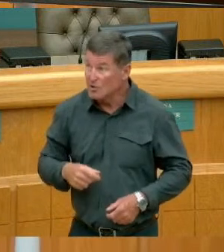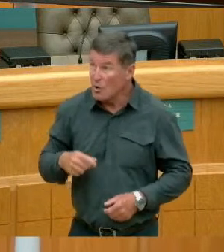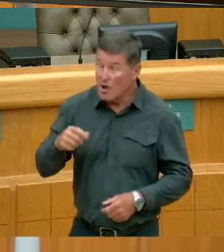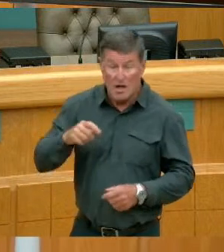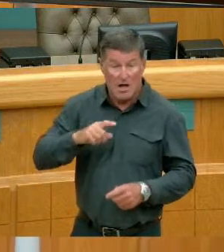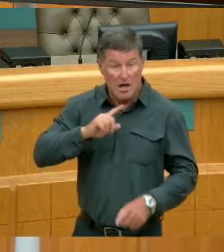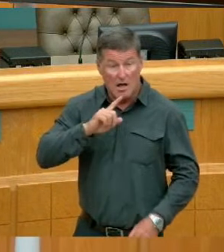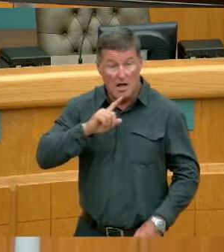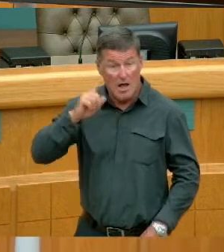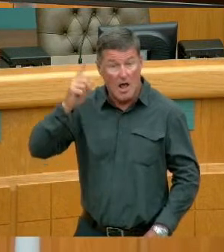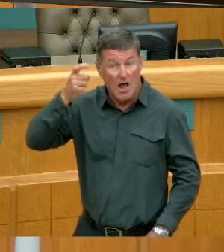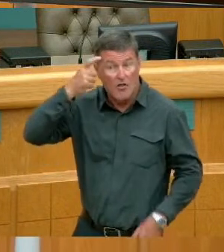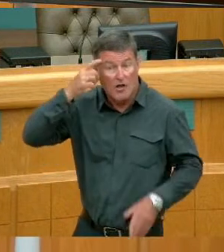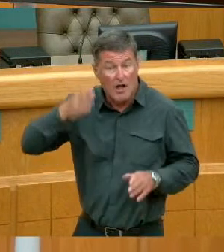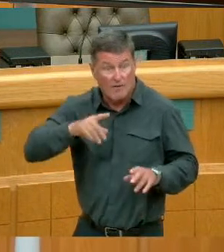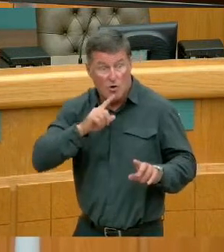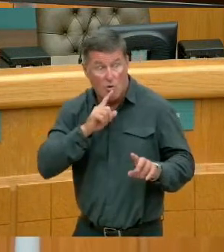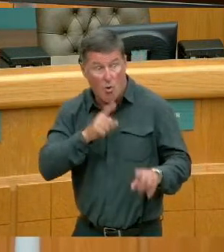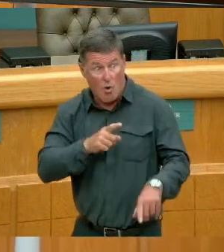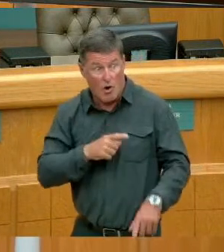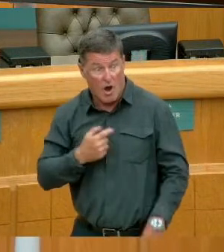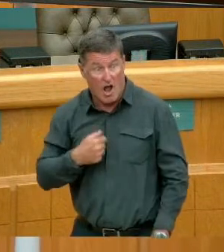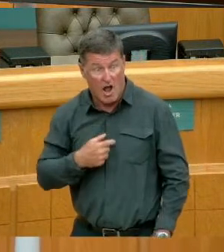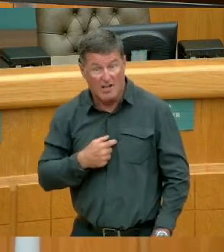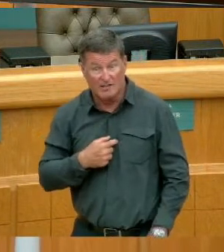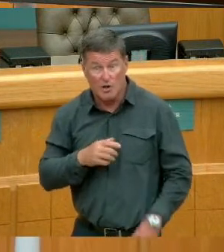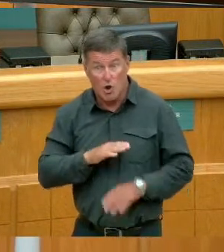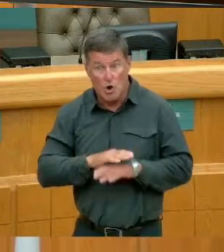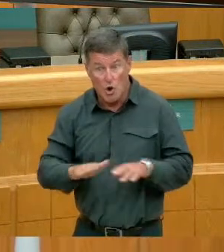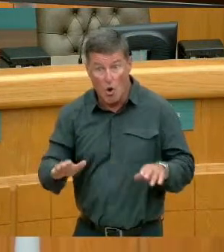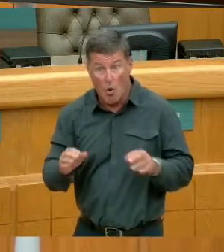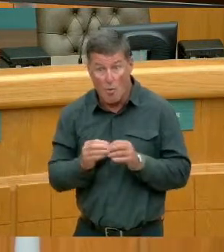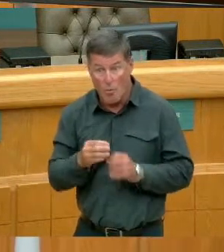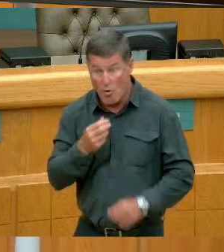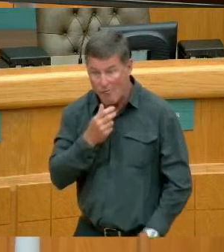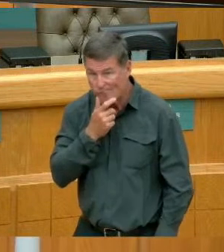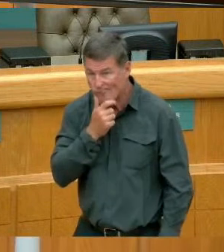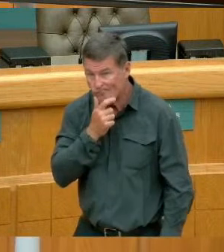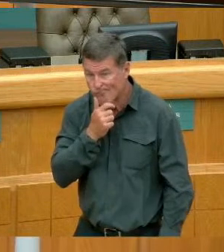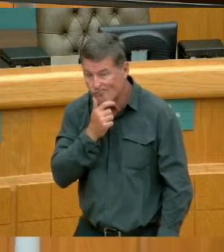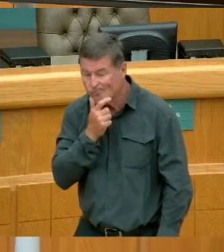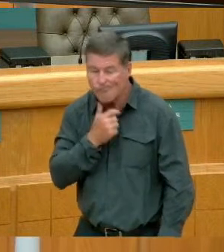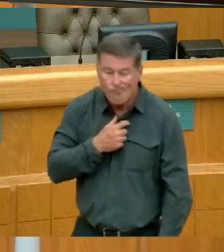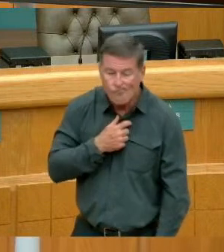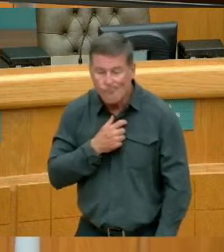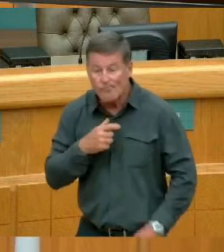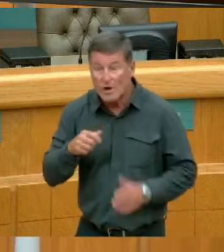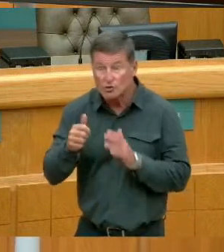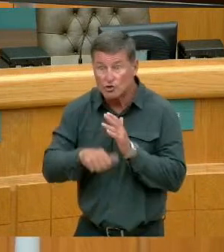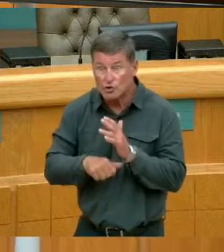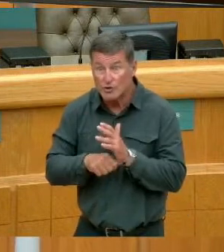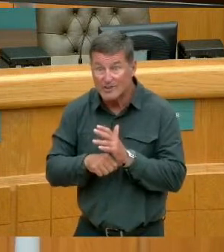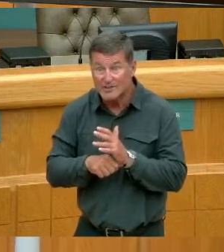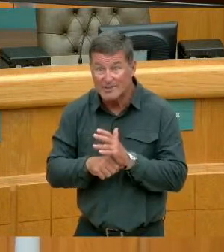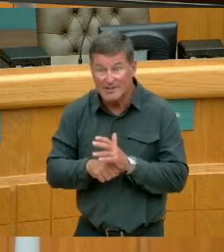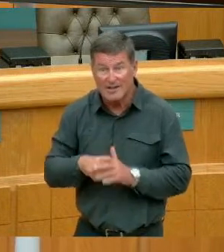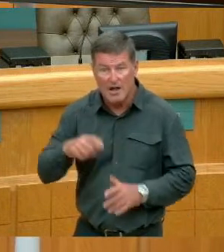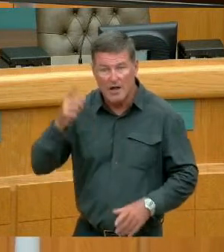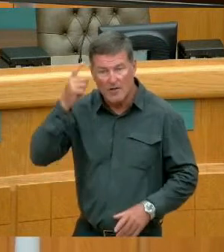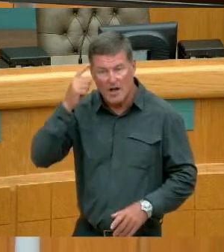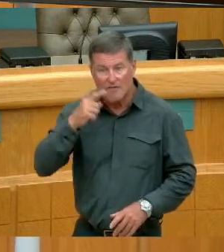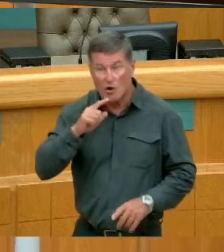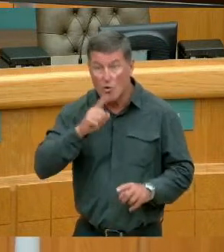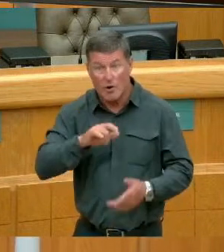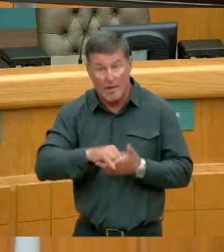in serious condition. First of all, let me remind you that Nueces County provides the majority of the hospital capacity